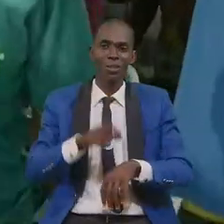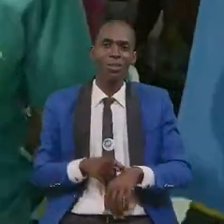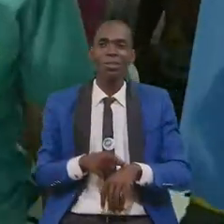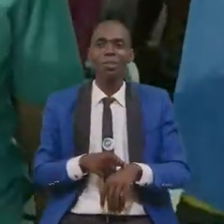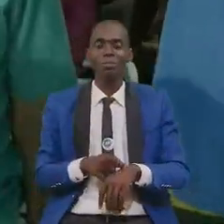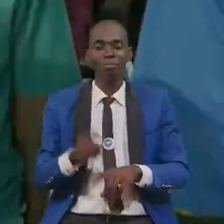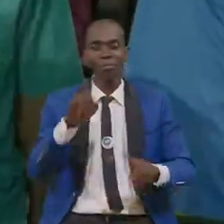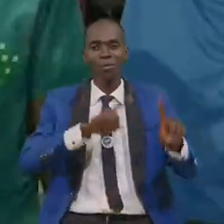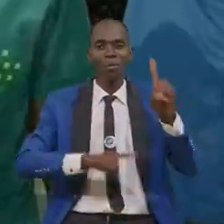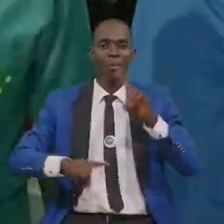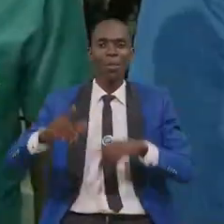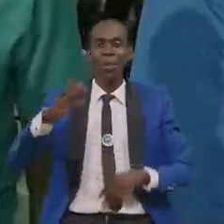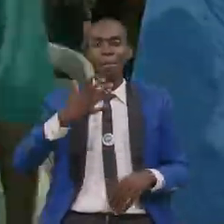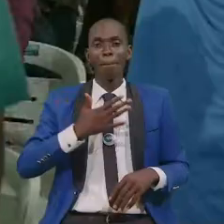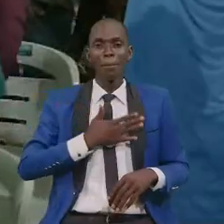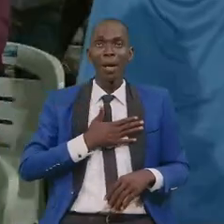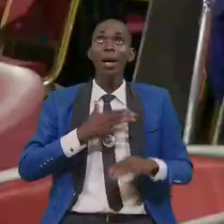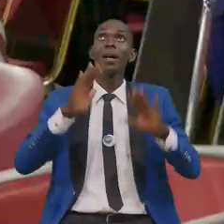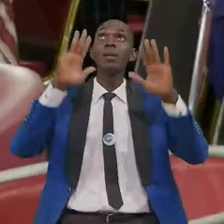My miracle time.